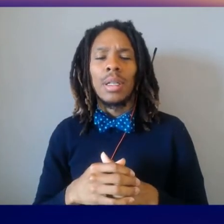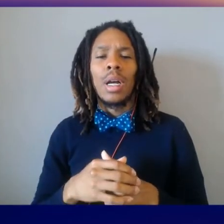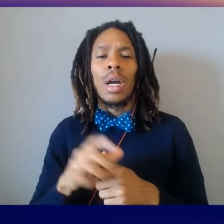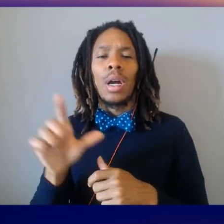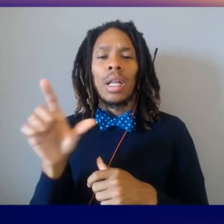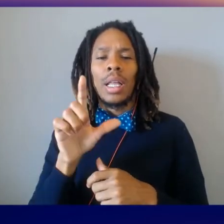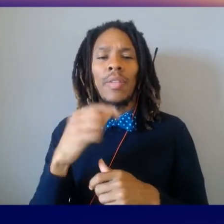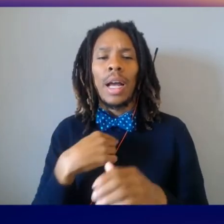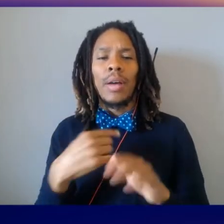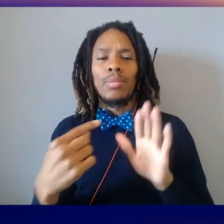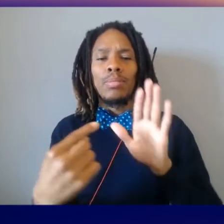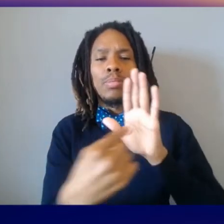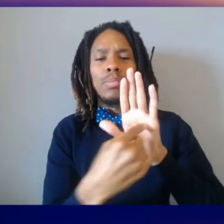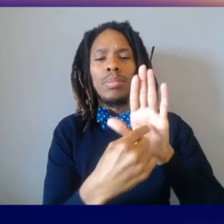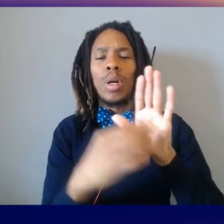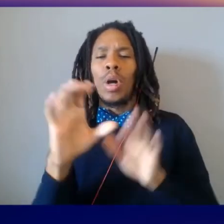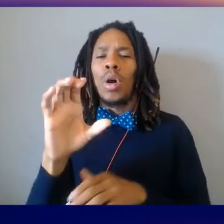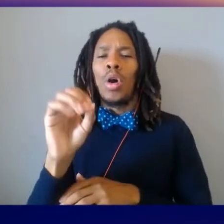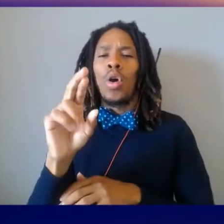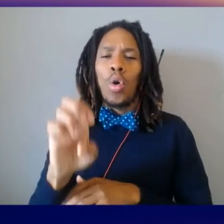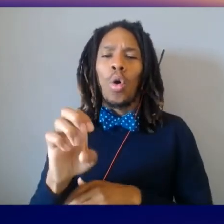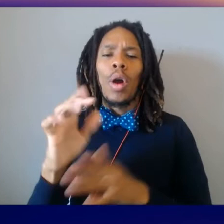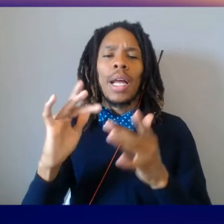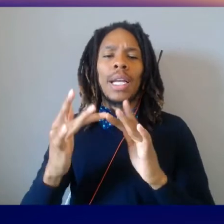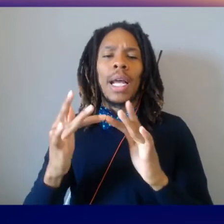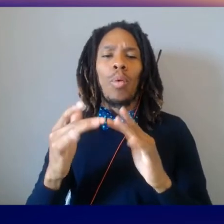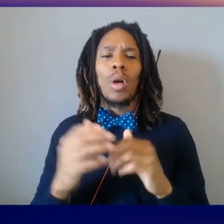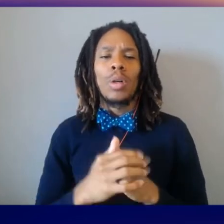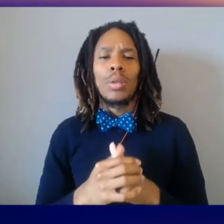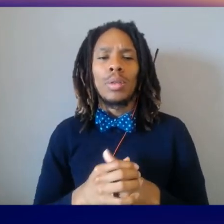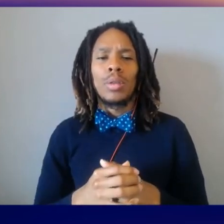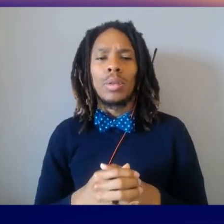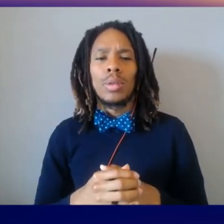network. Here,